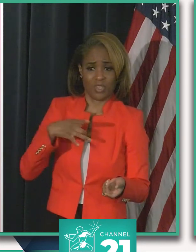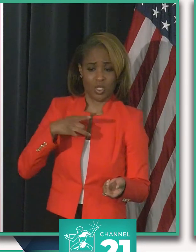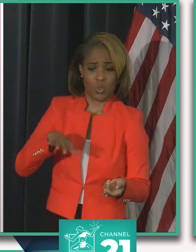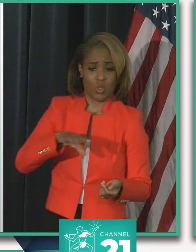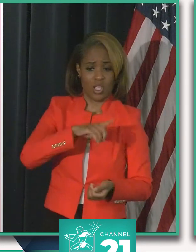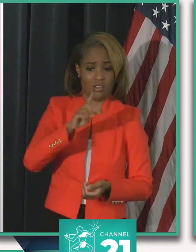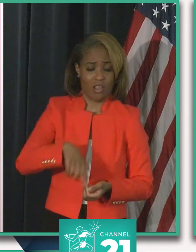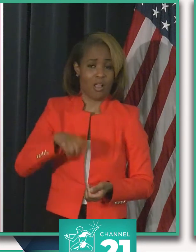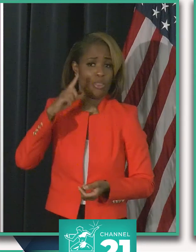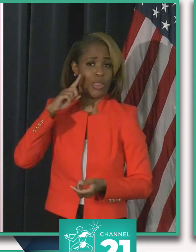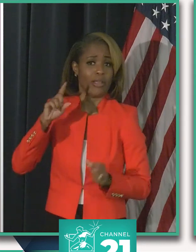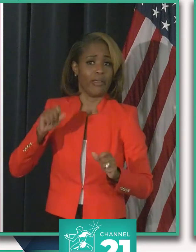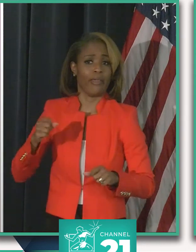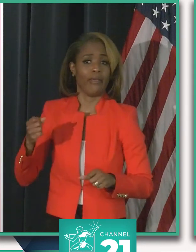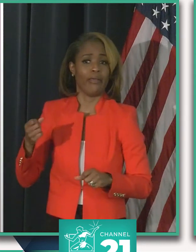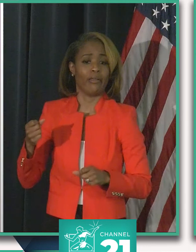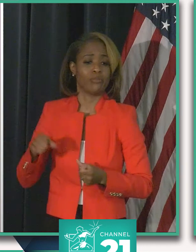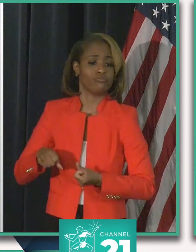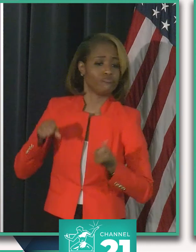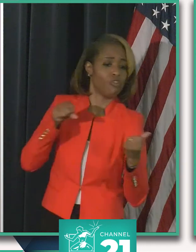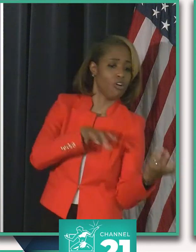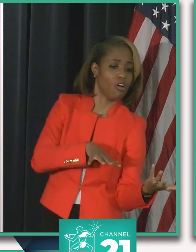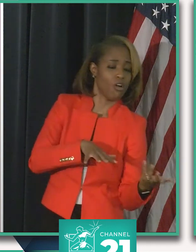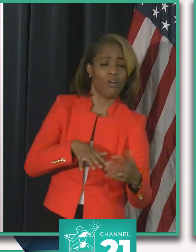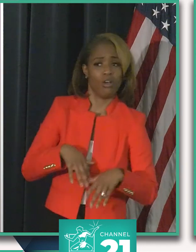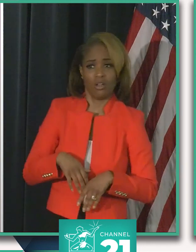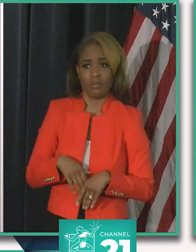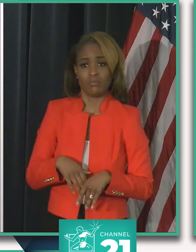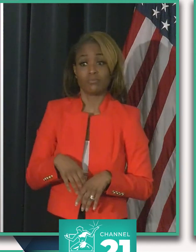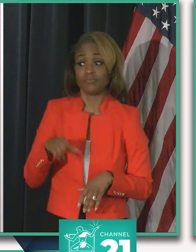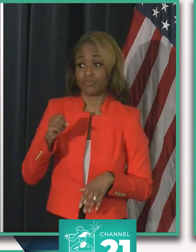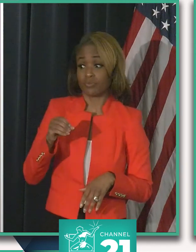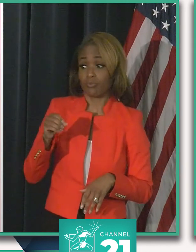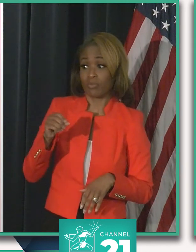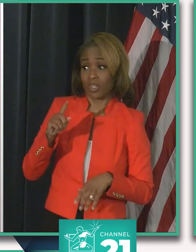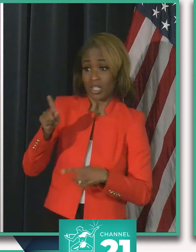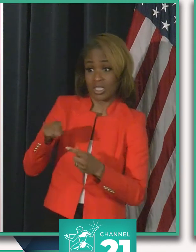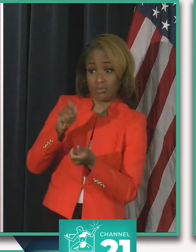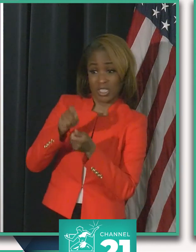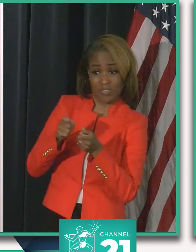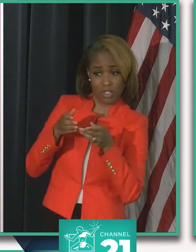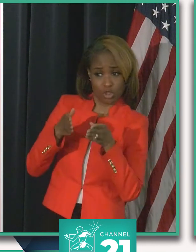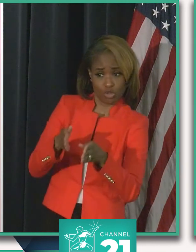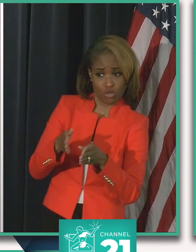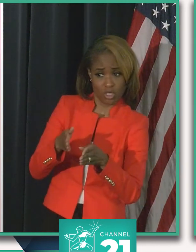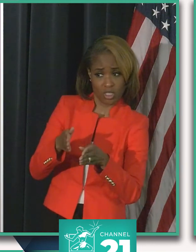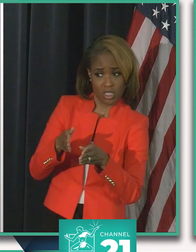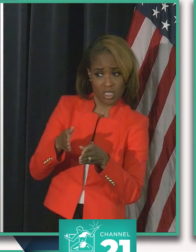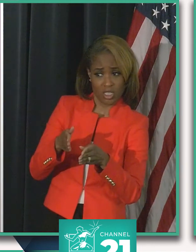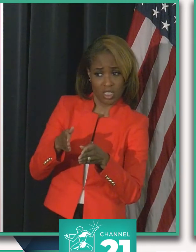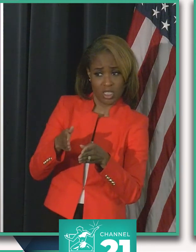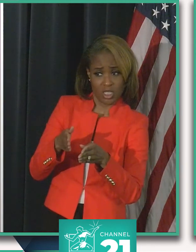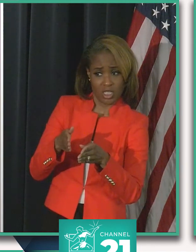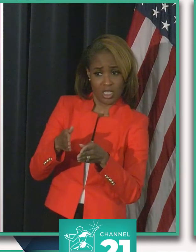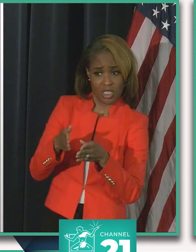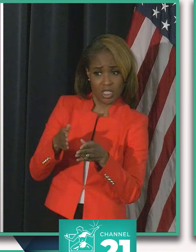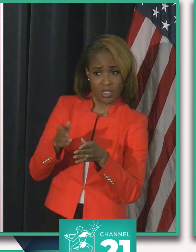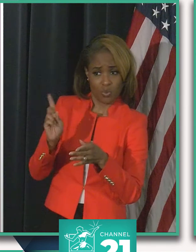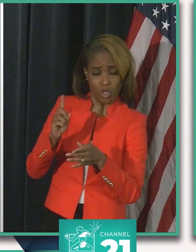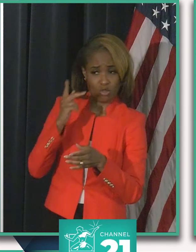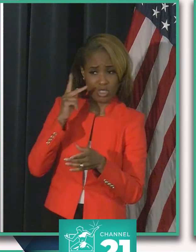think it's a dump. So they dump everything in here. So is there a particular street that's a prime dumping ground?